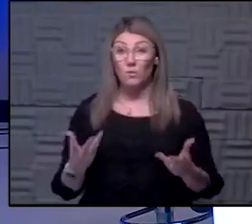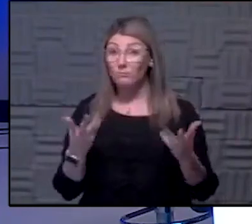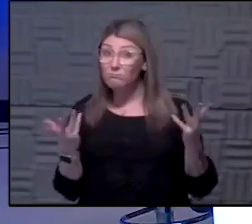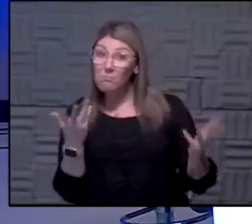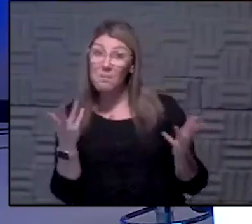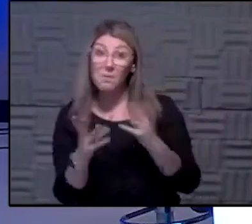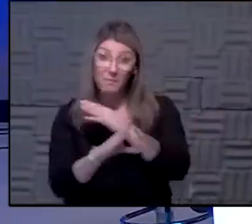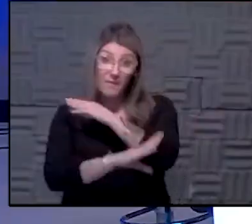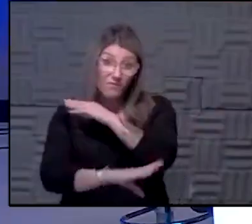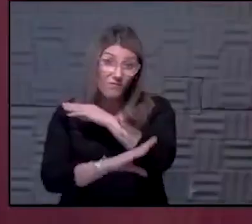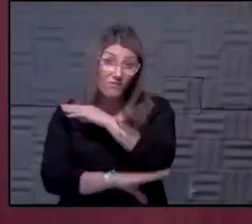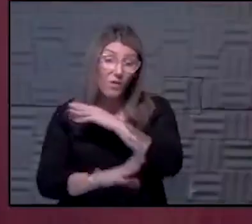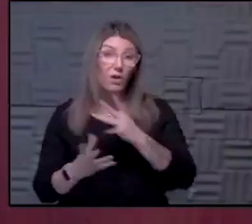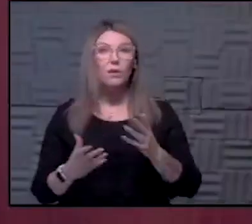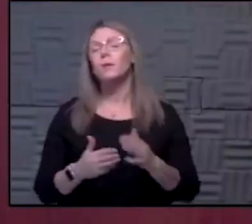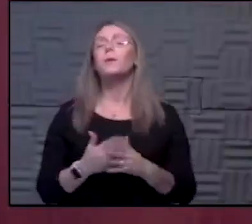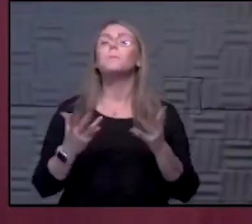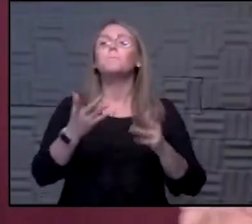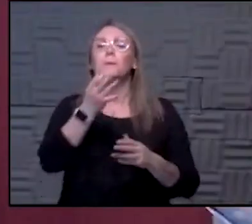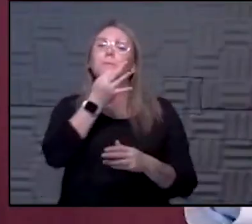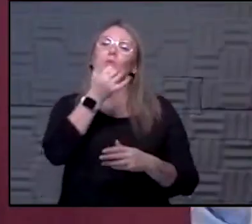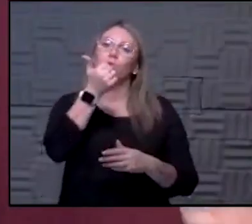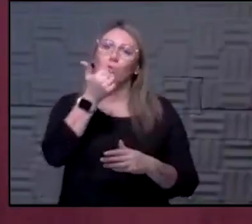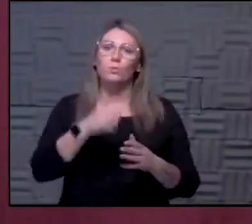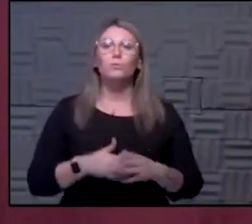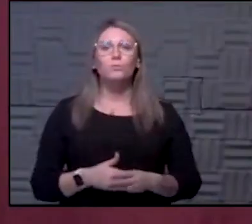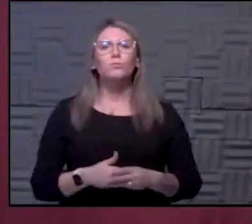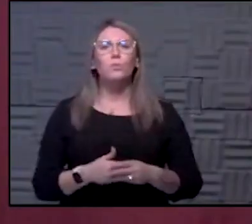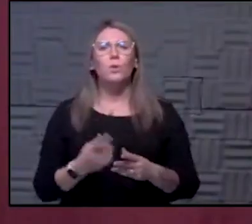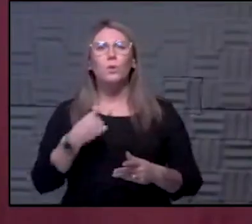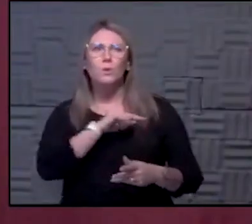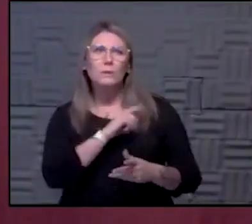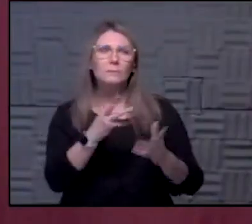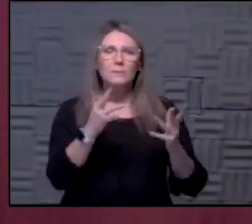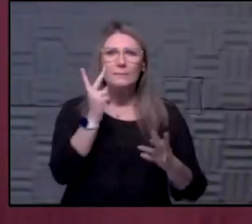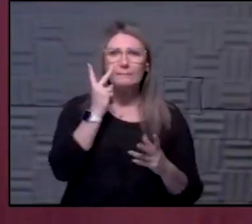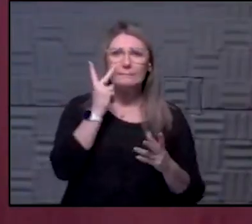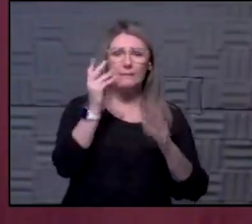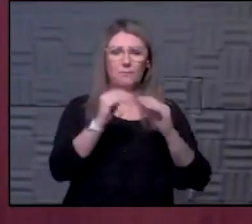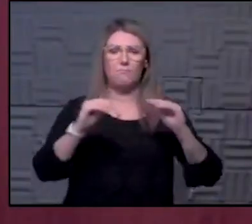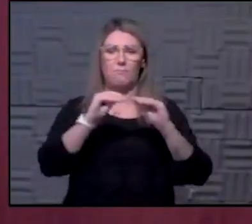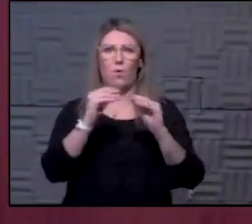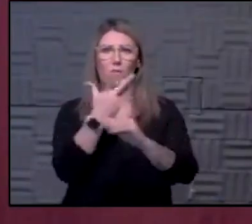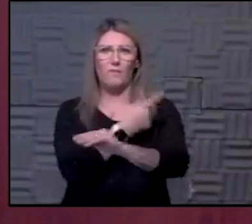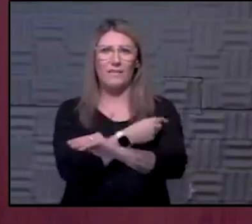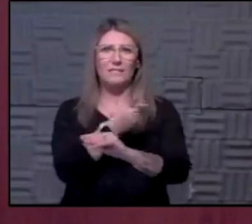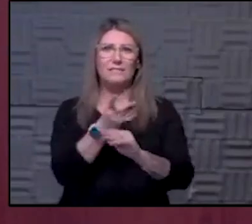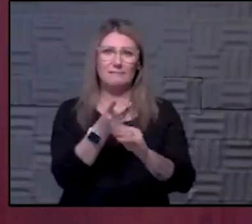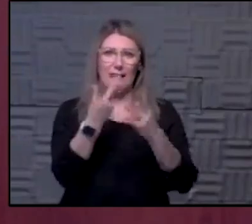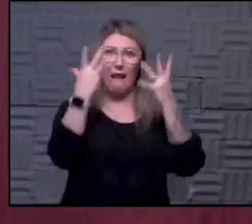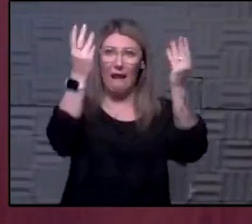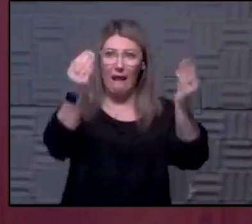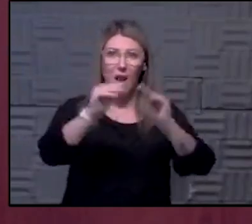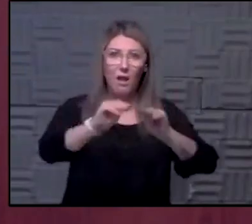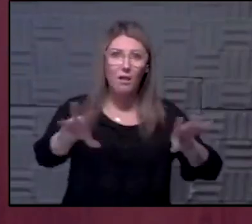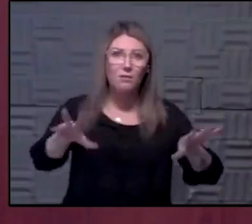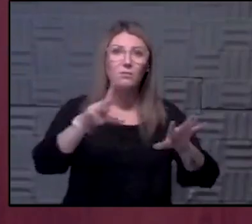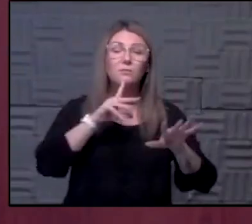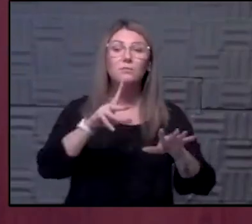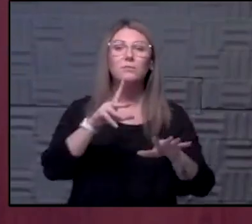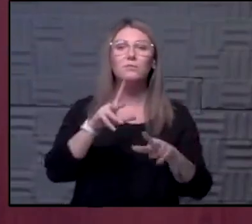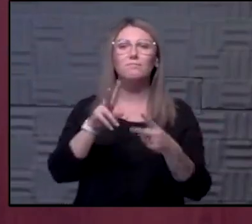fall? Yeah, well, maybe even sooner. Let's think about that. I think we're going to see a lot more vaccine hitting the market. Pfizer and